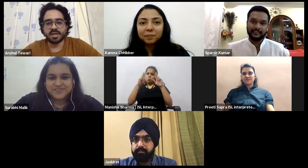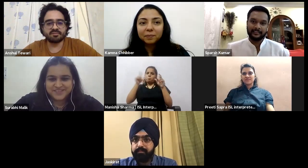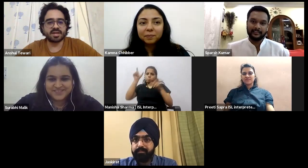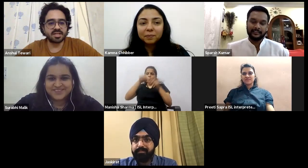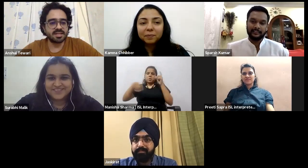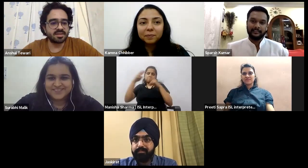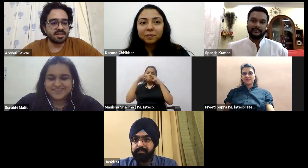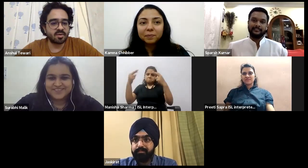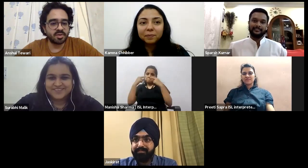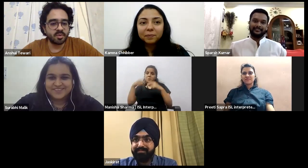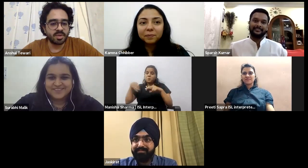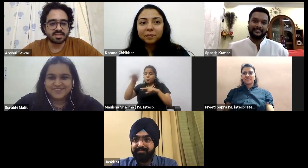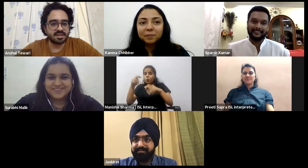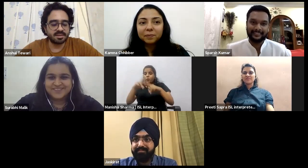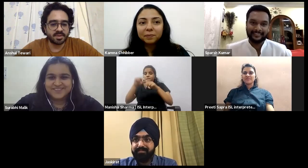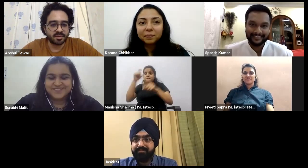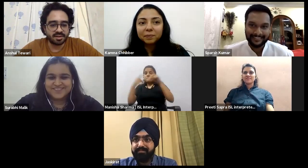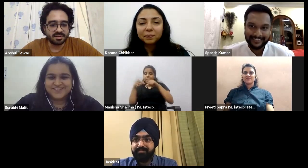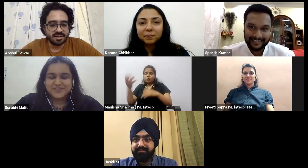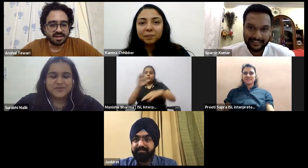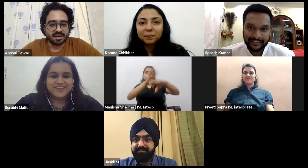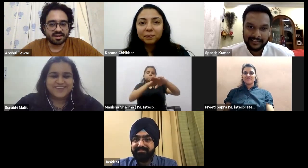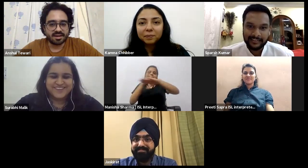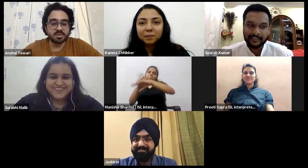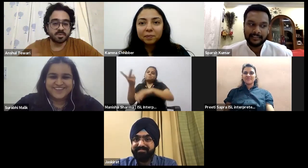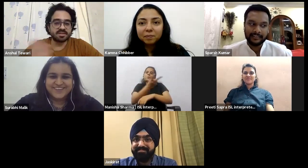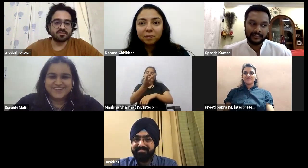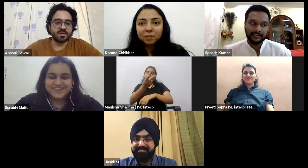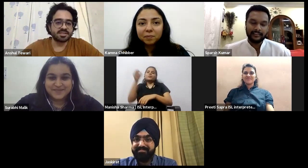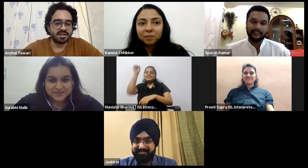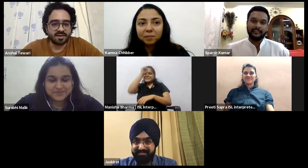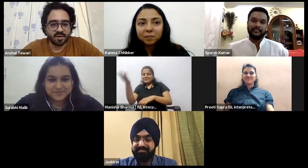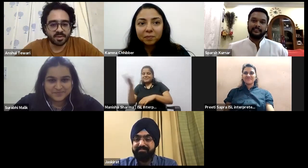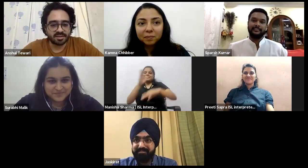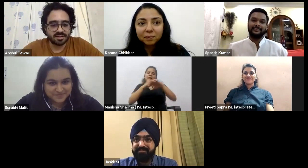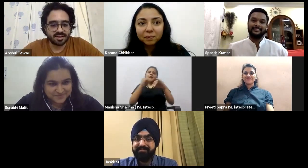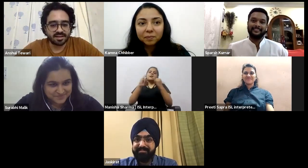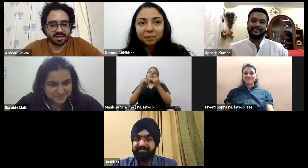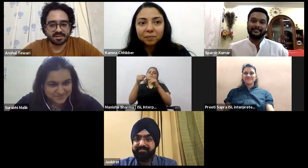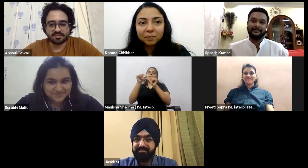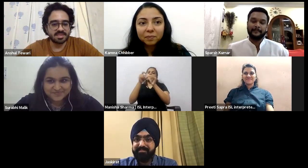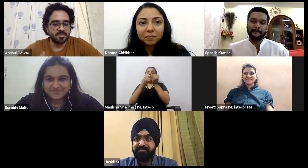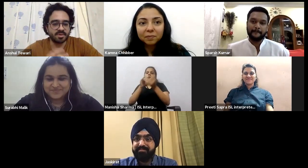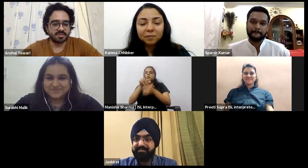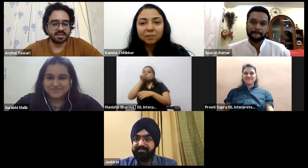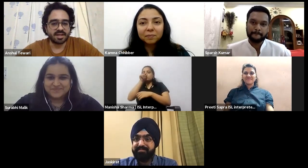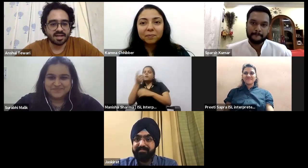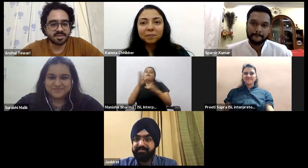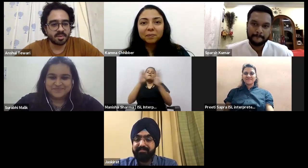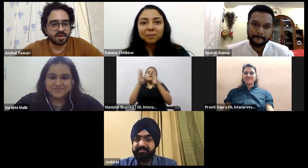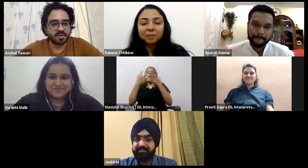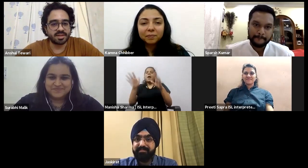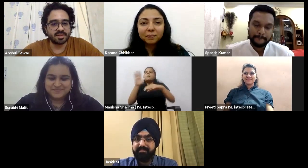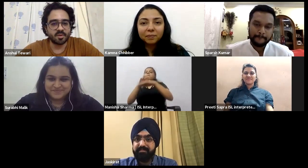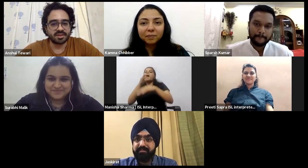to become fact checkers, they can reach out to you and Jaskirat in particular. Also Sparsh, of course, on Twitter and Facebook, wherever, and ask